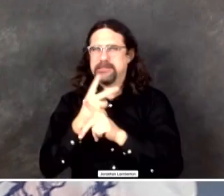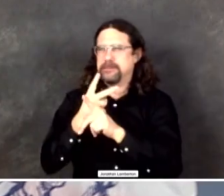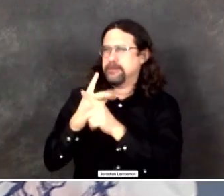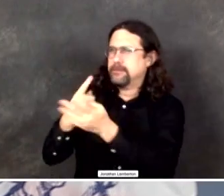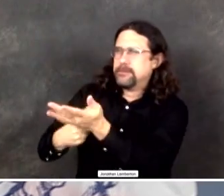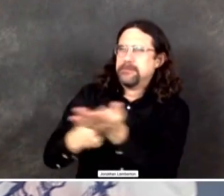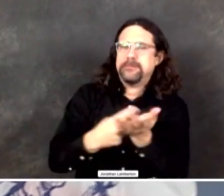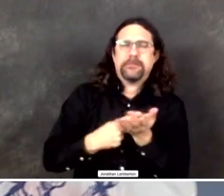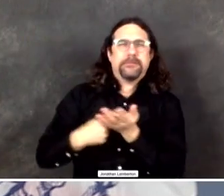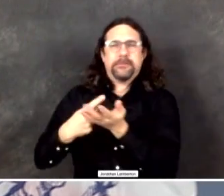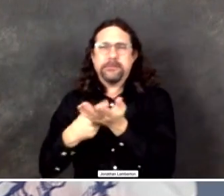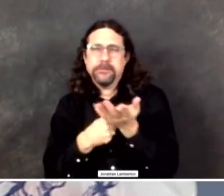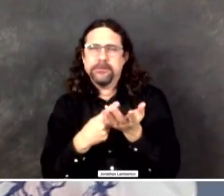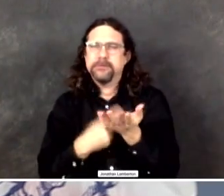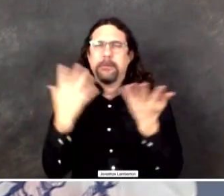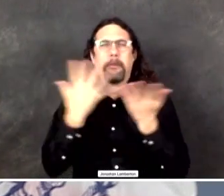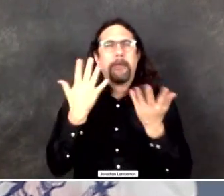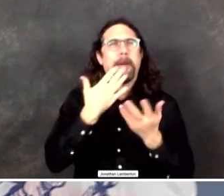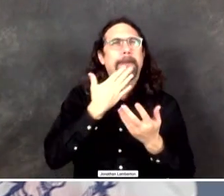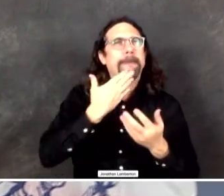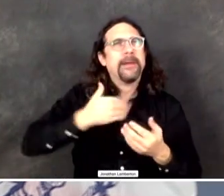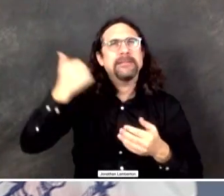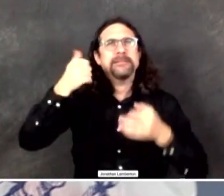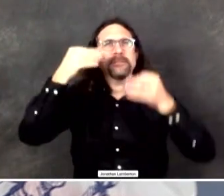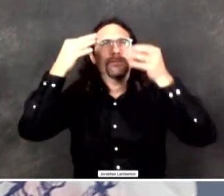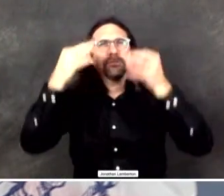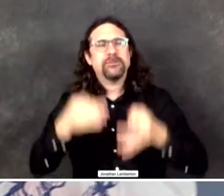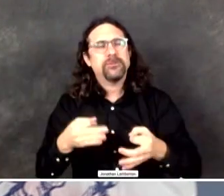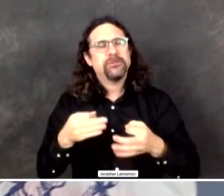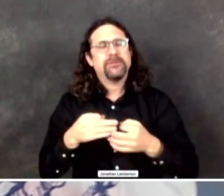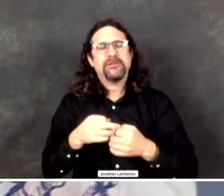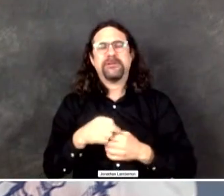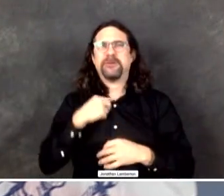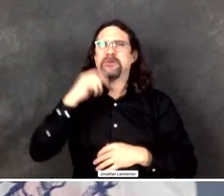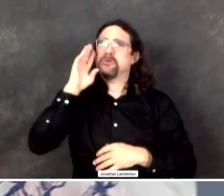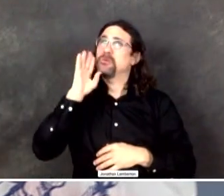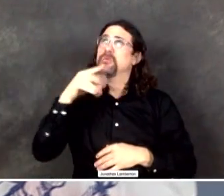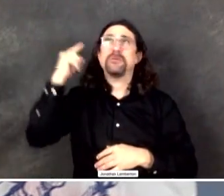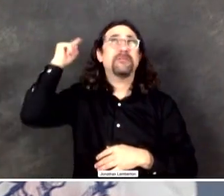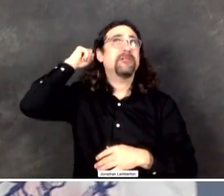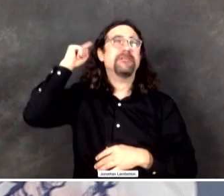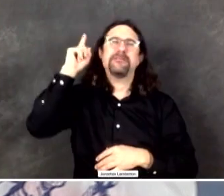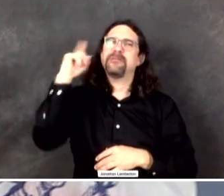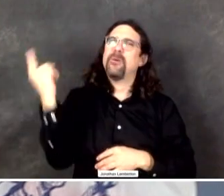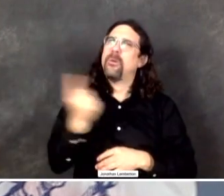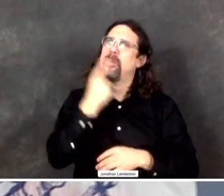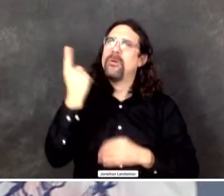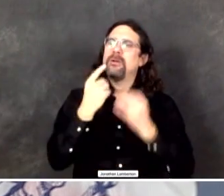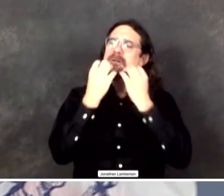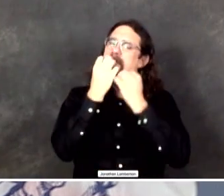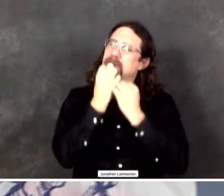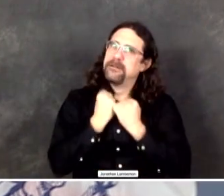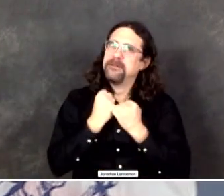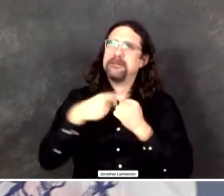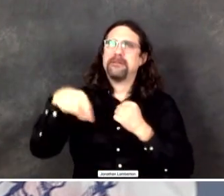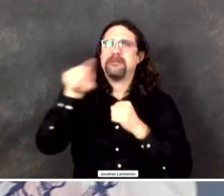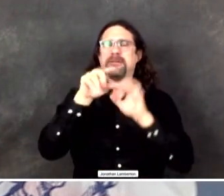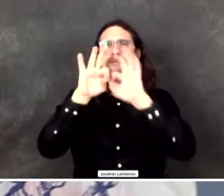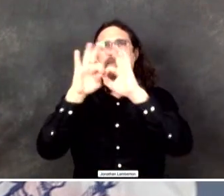who depended and still depend on our school system for food, for their